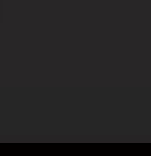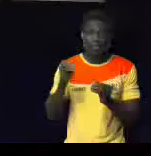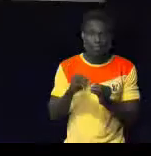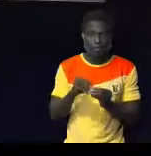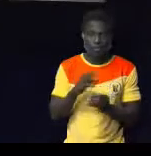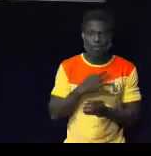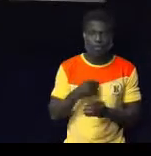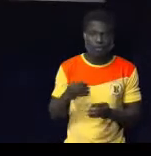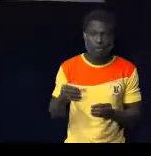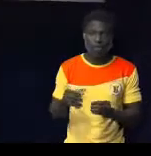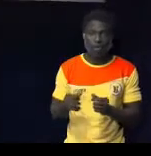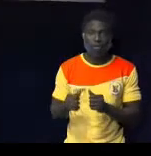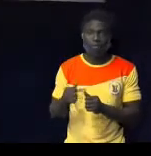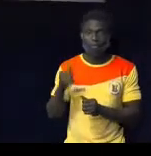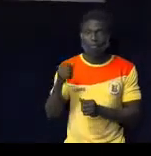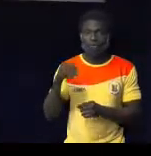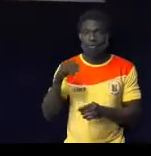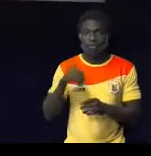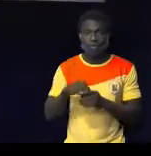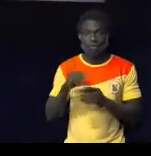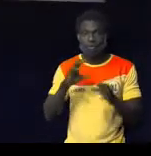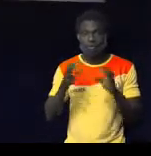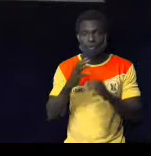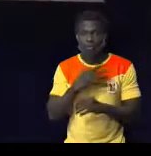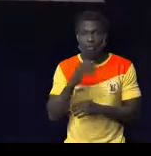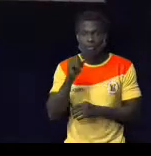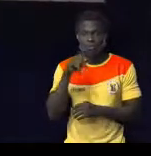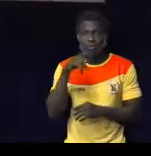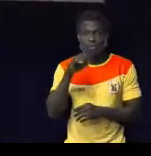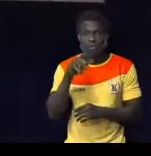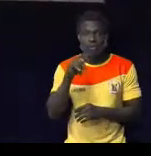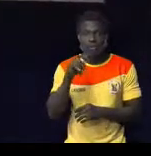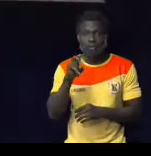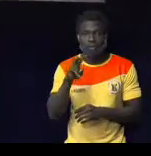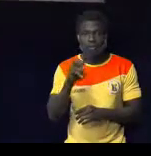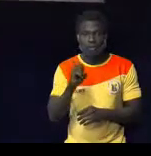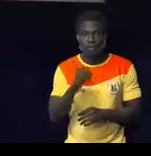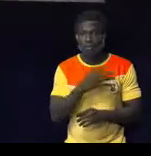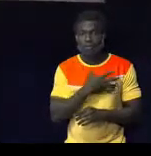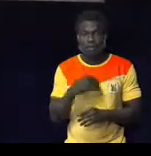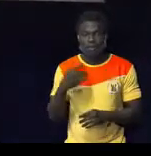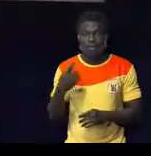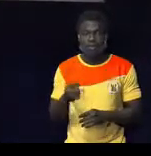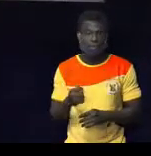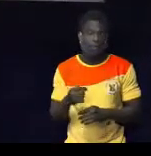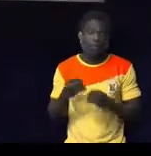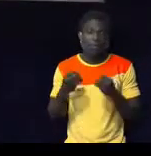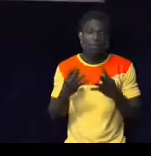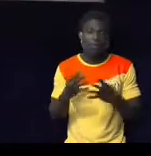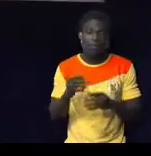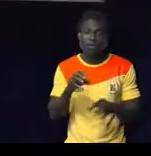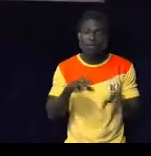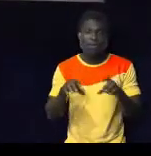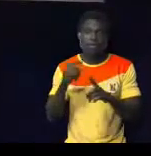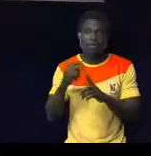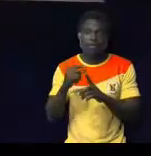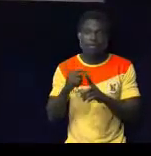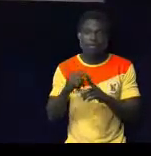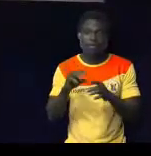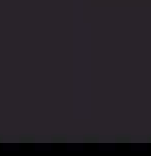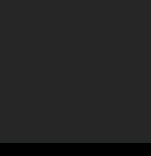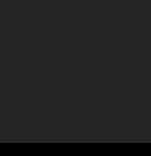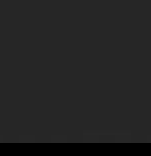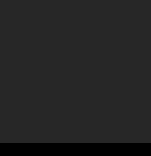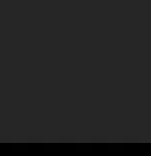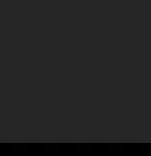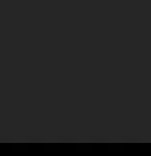others take more and most in the comparative and superlative, and the bulk of adverbs belong to this group.